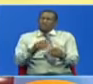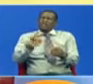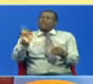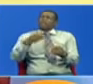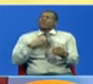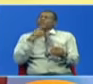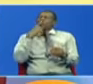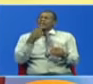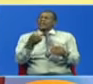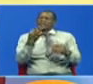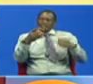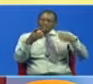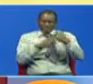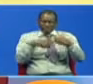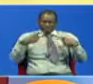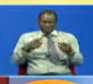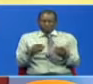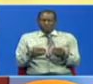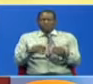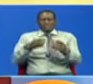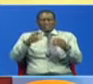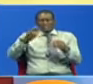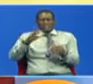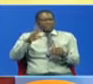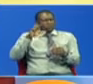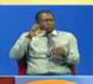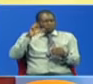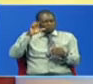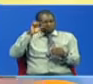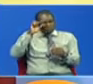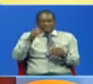cases, followed by Mombasa with 32,